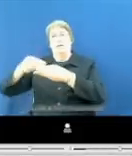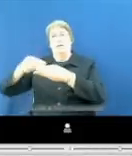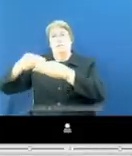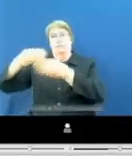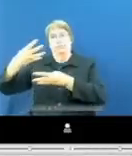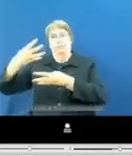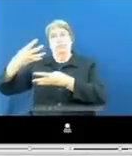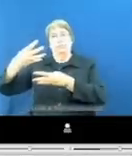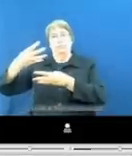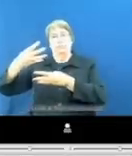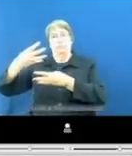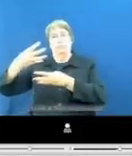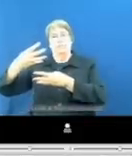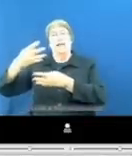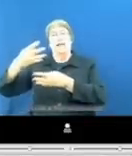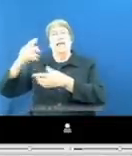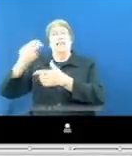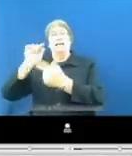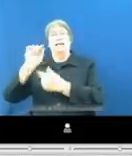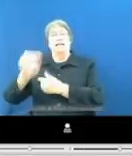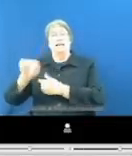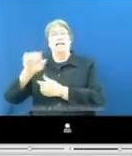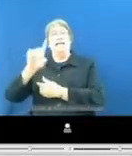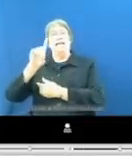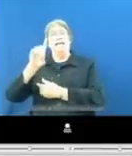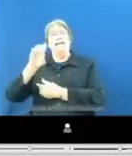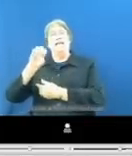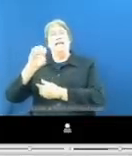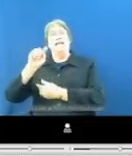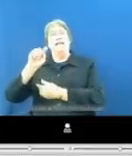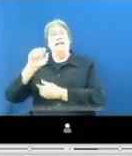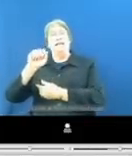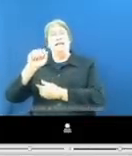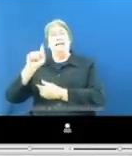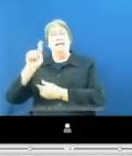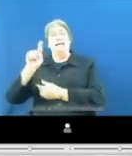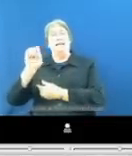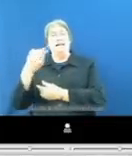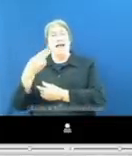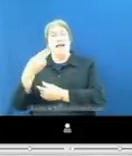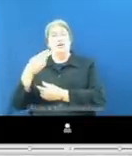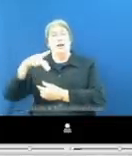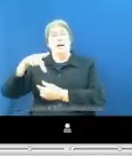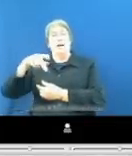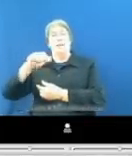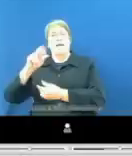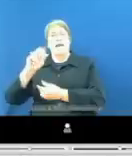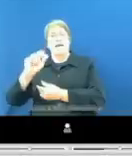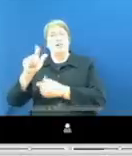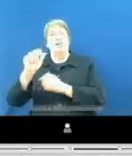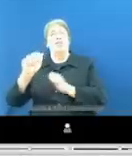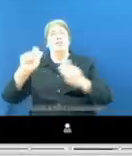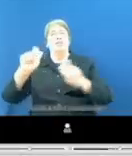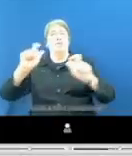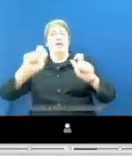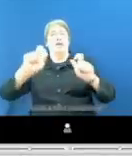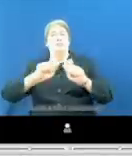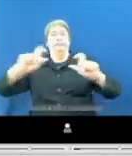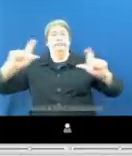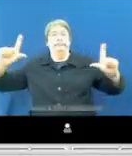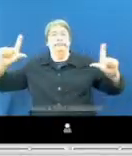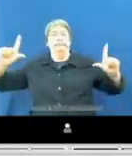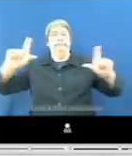Click Detach Panel. Then you can resize the video box. To open the